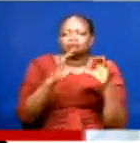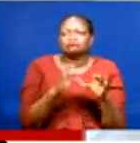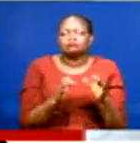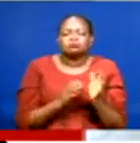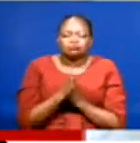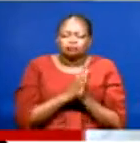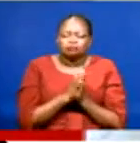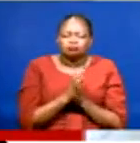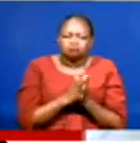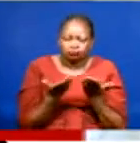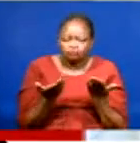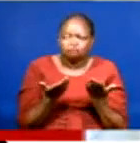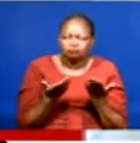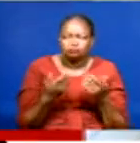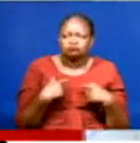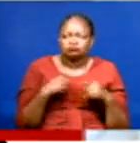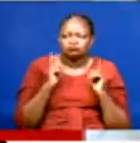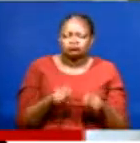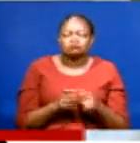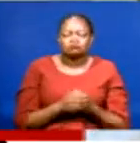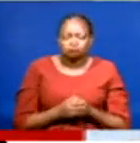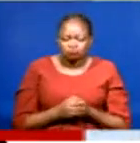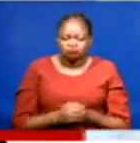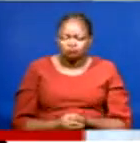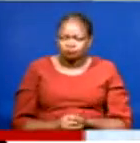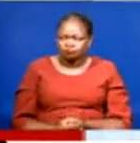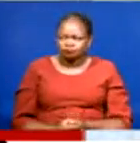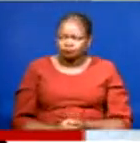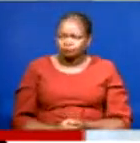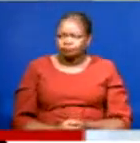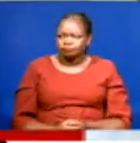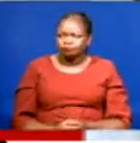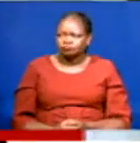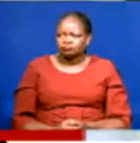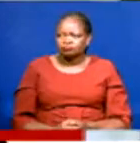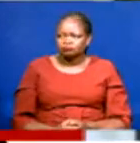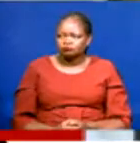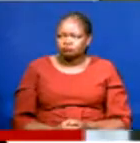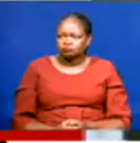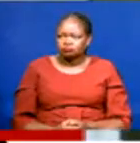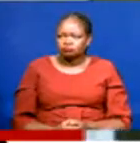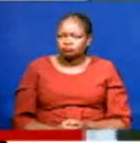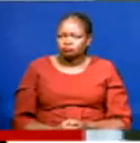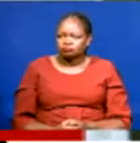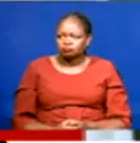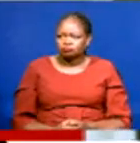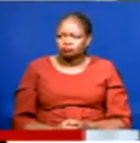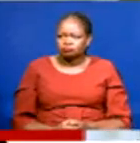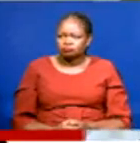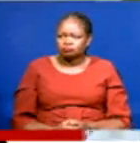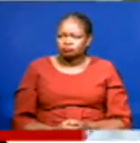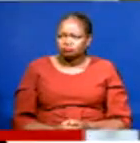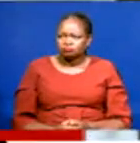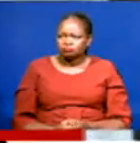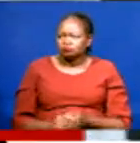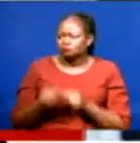and dedication, bring champions. The bare-knuckle sport, right? Yes. And also maybe, coach, all this has been, you